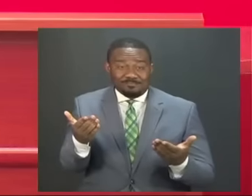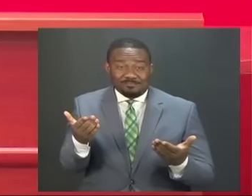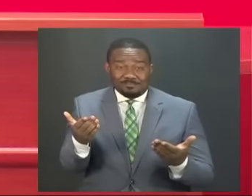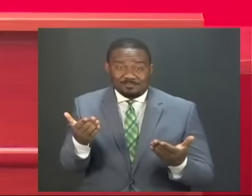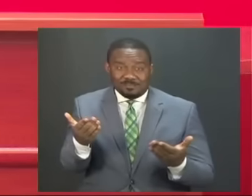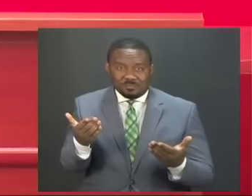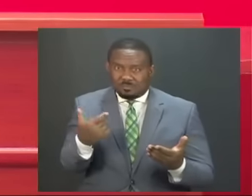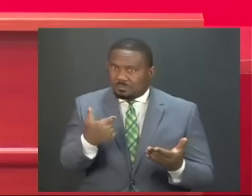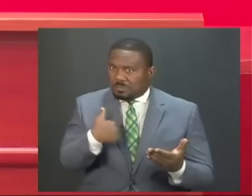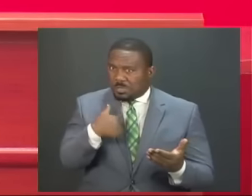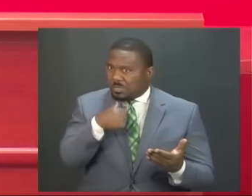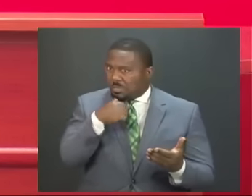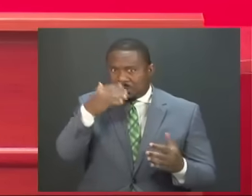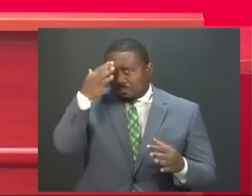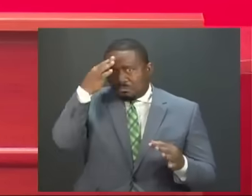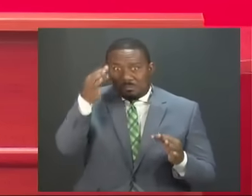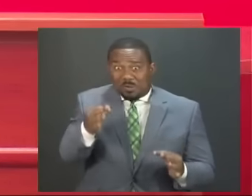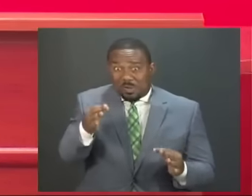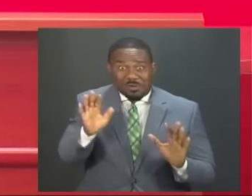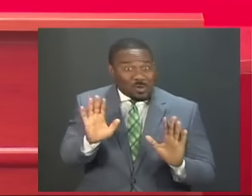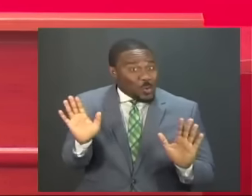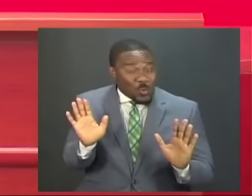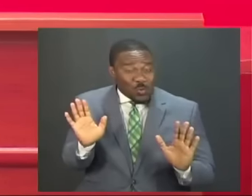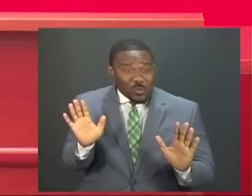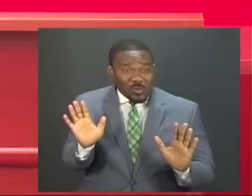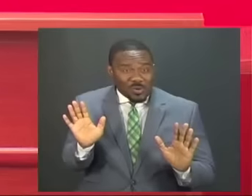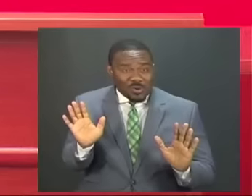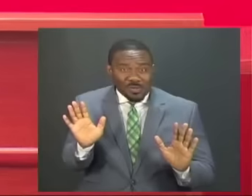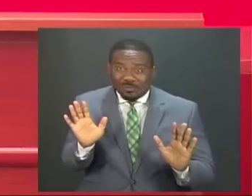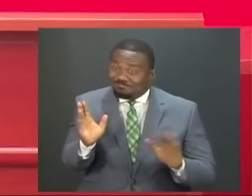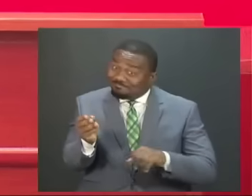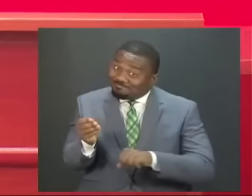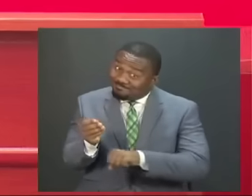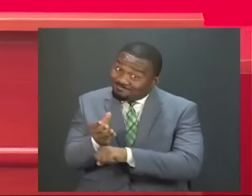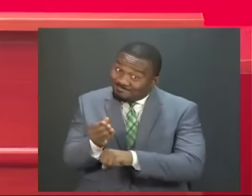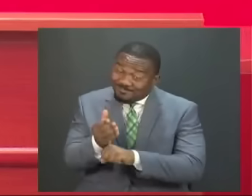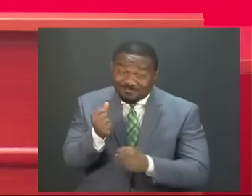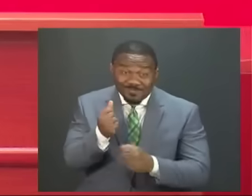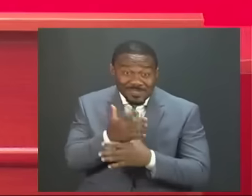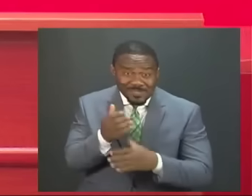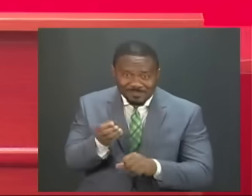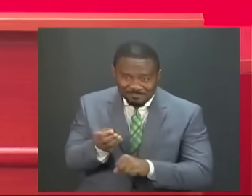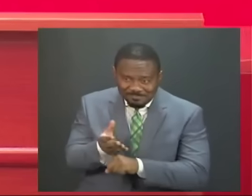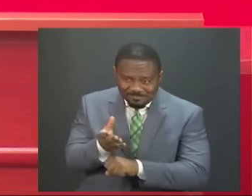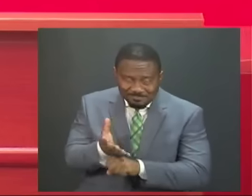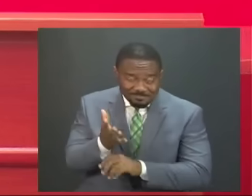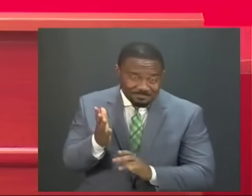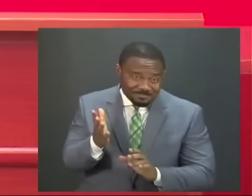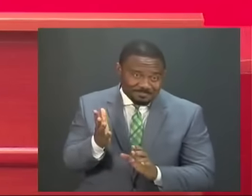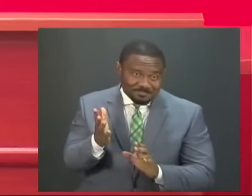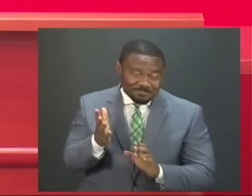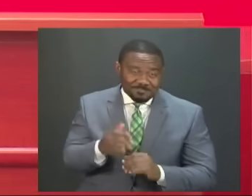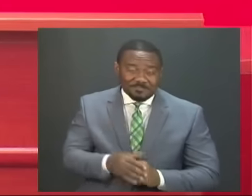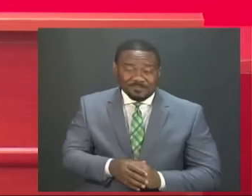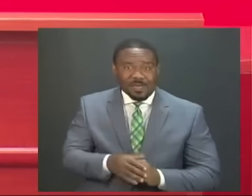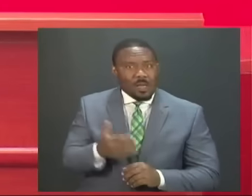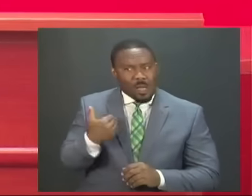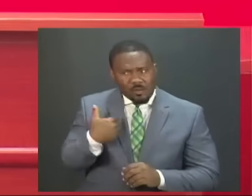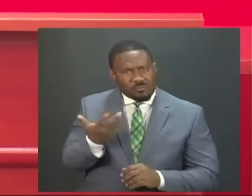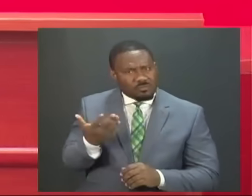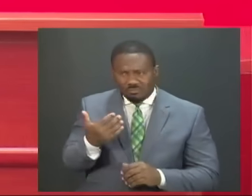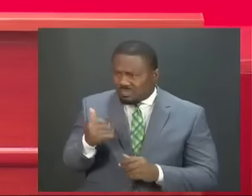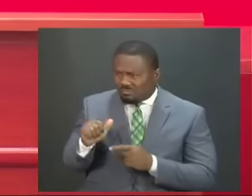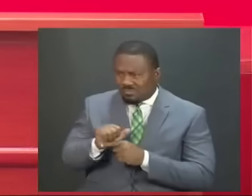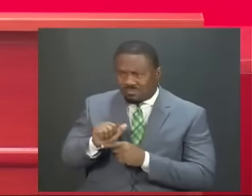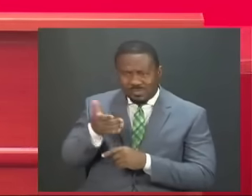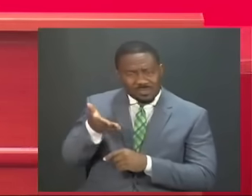a ruling, but is by way of advice to all of us, that a procedure is there